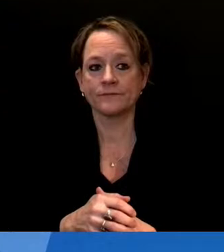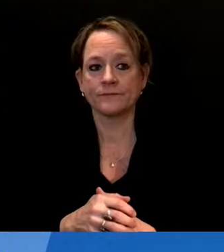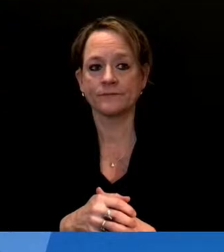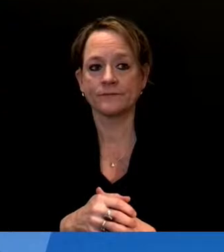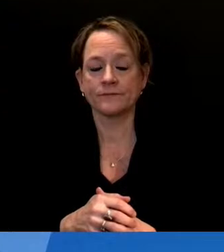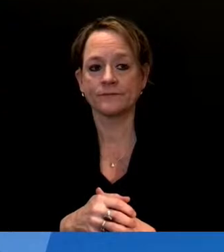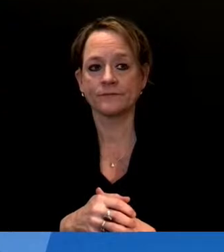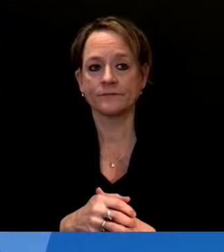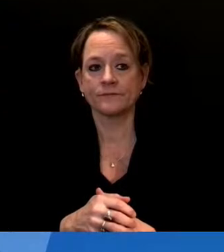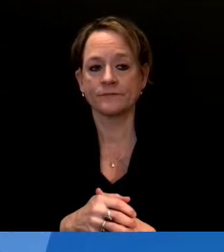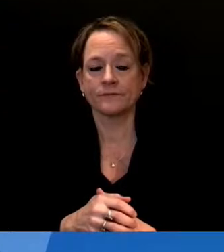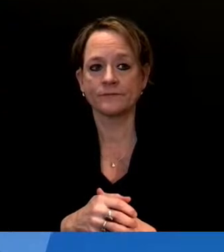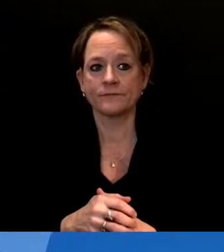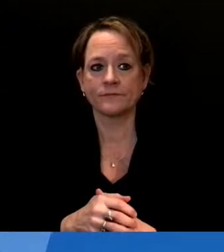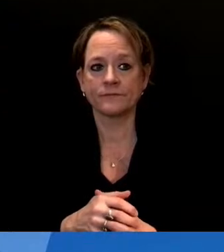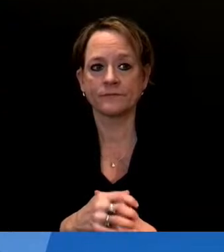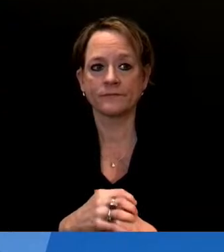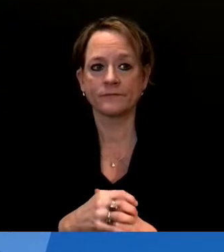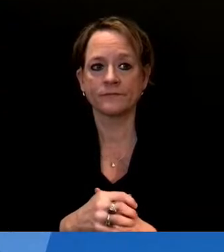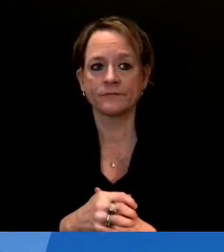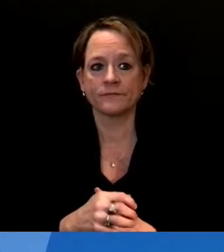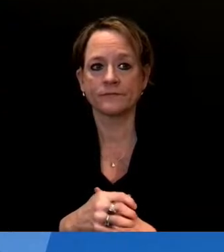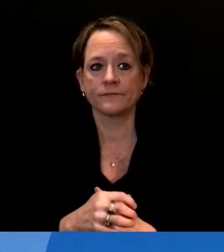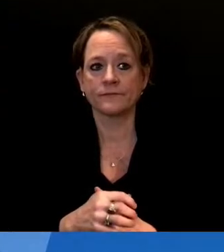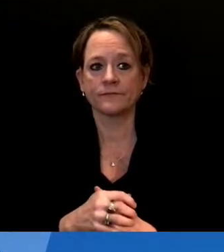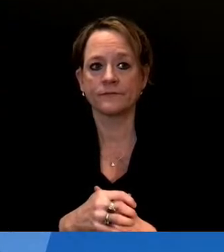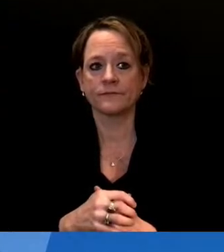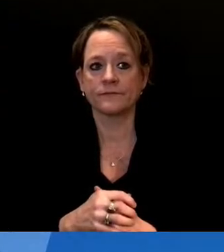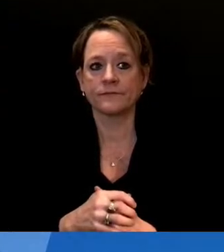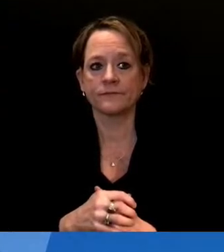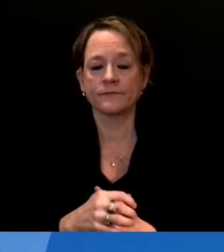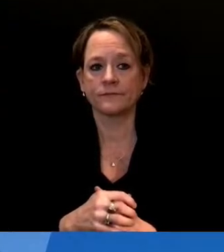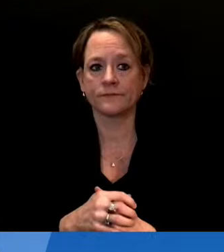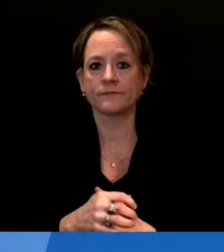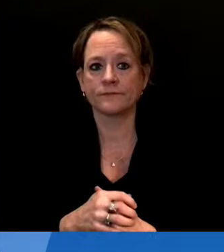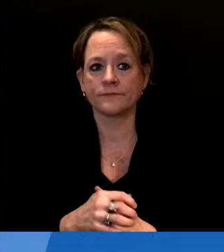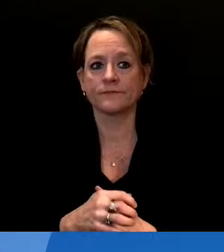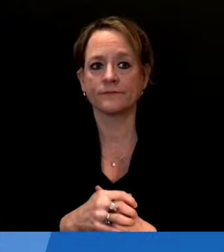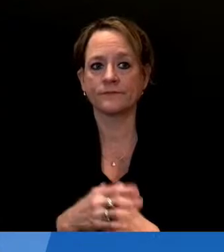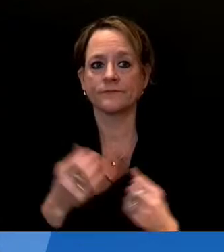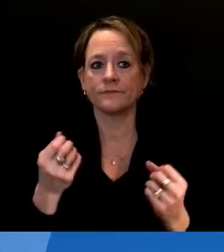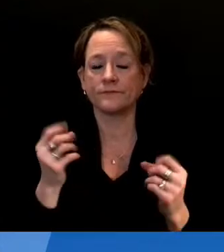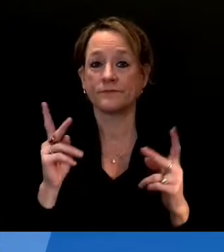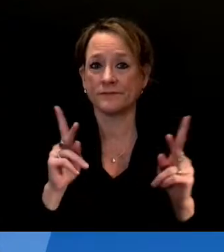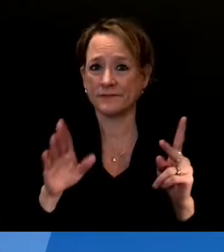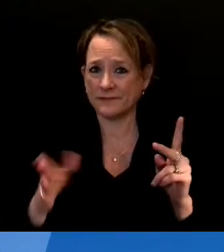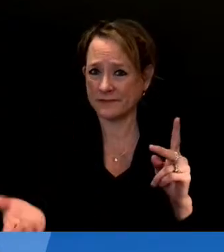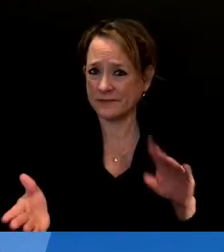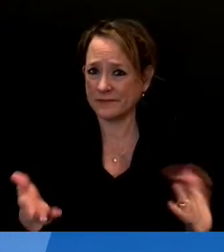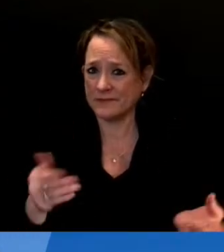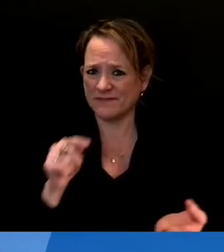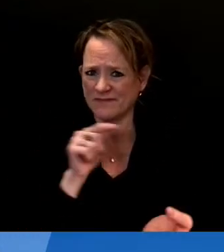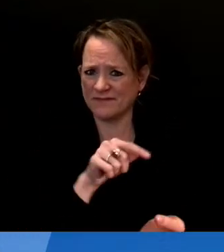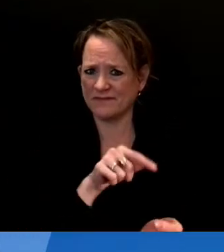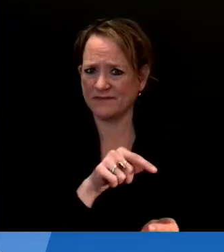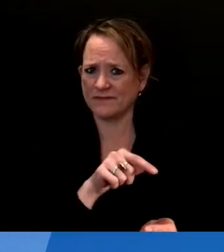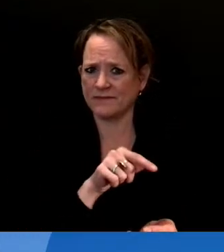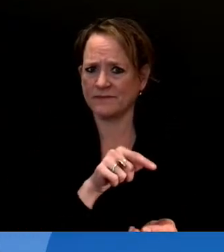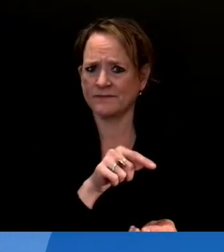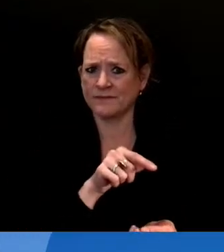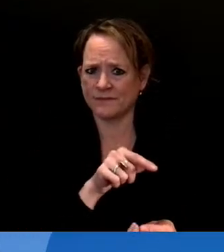backlog of people dying. I've got several stories around morgues being